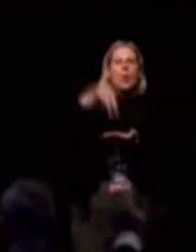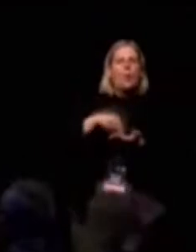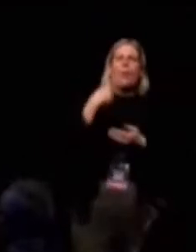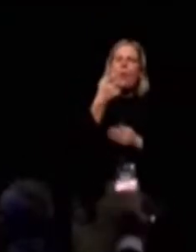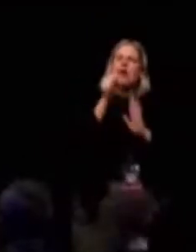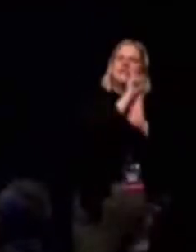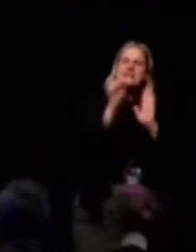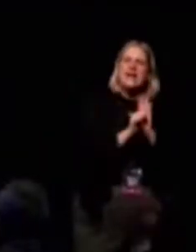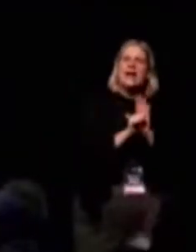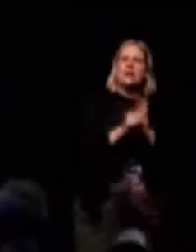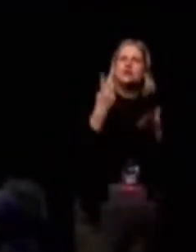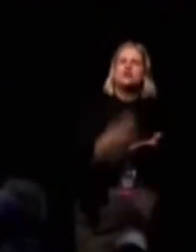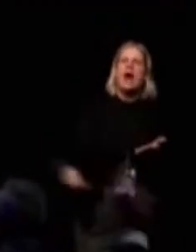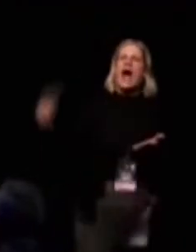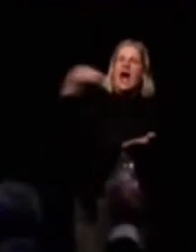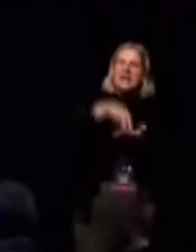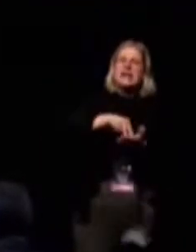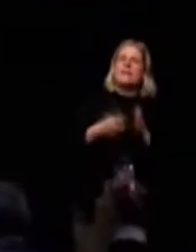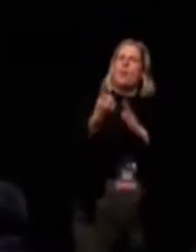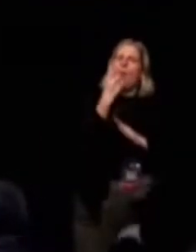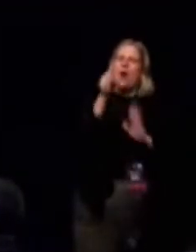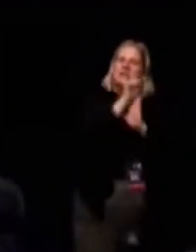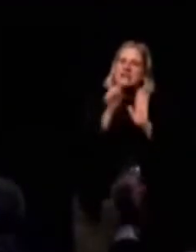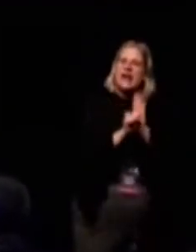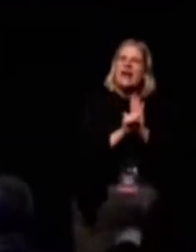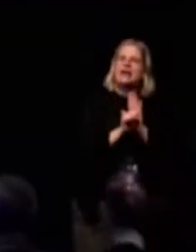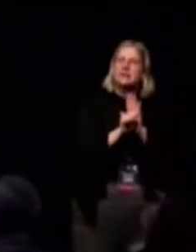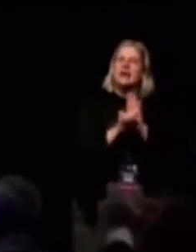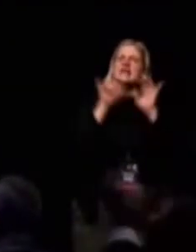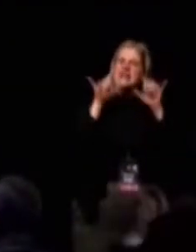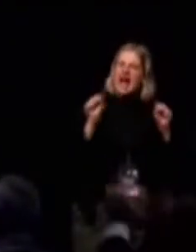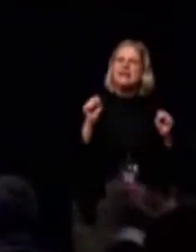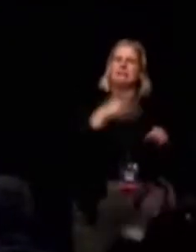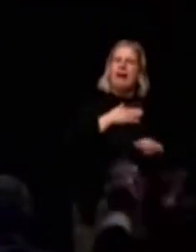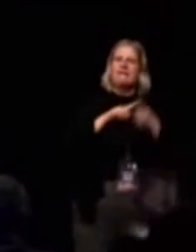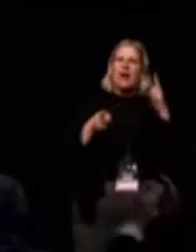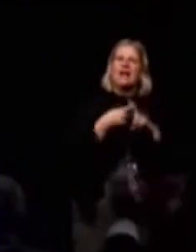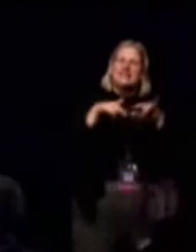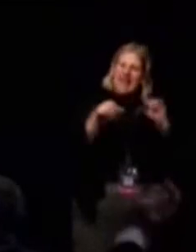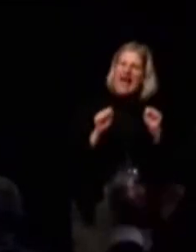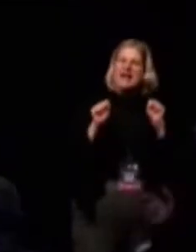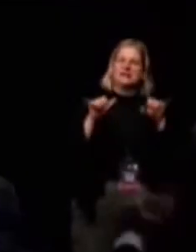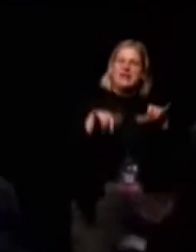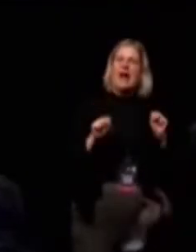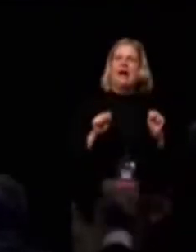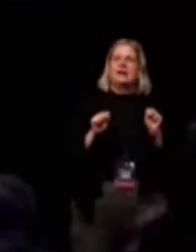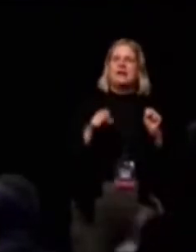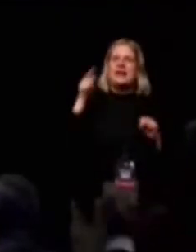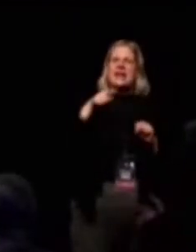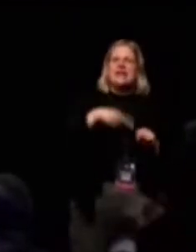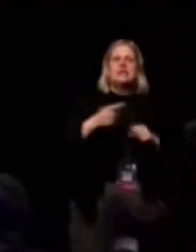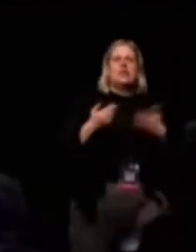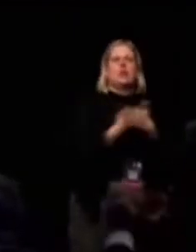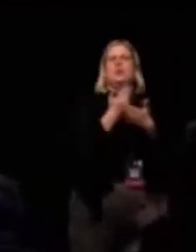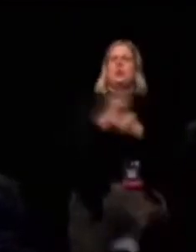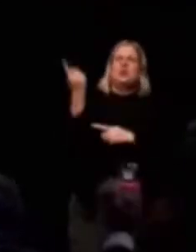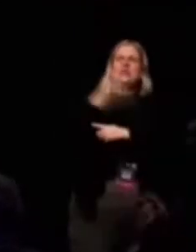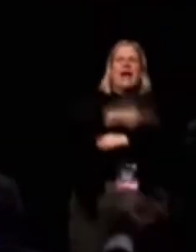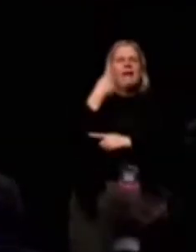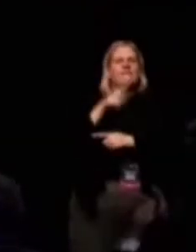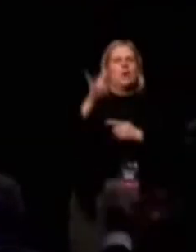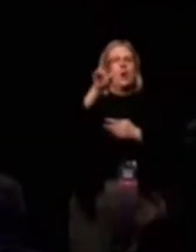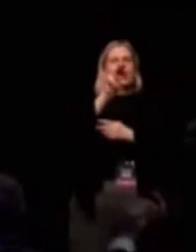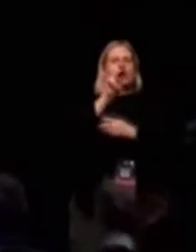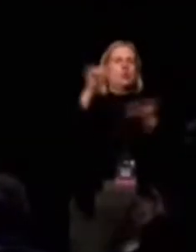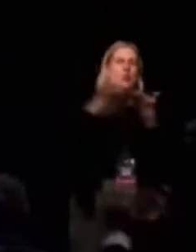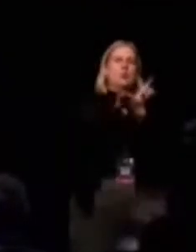state. Rise up for one state. Yes, my friends. Yes, my friends. This is a new day for New